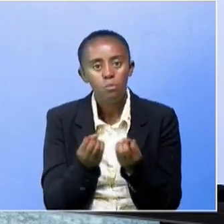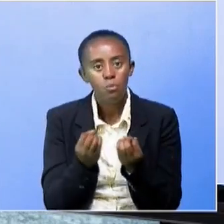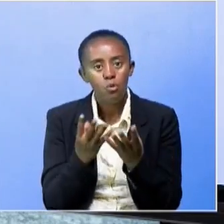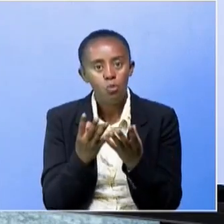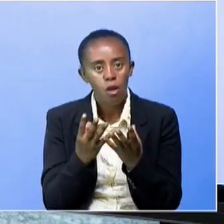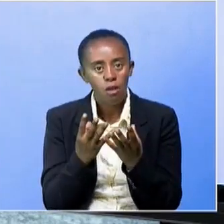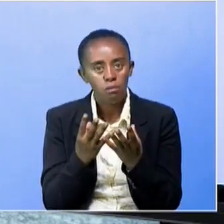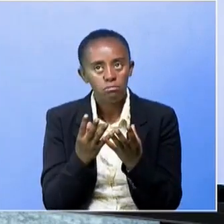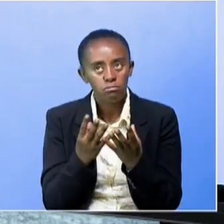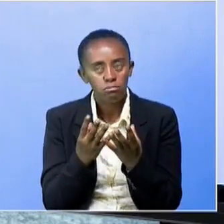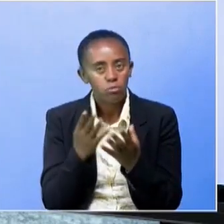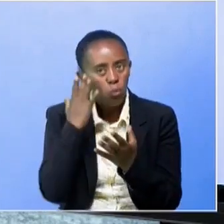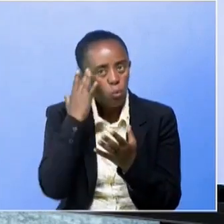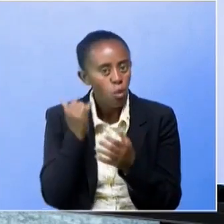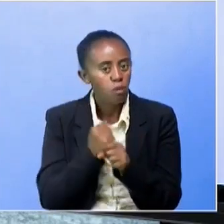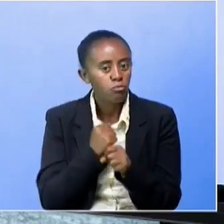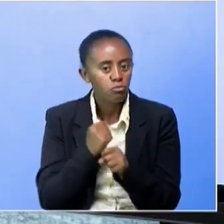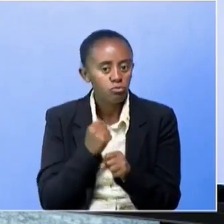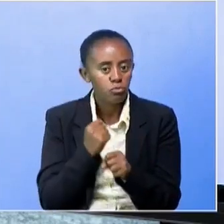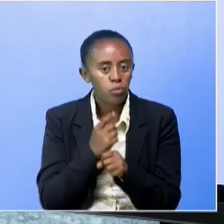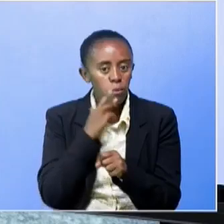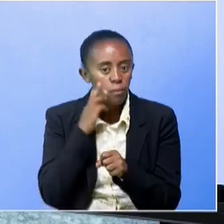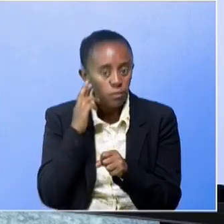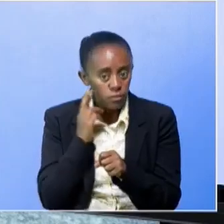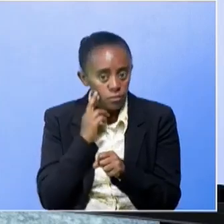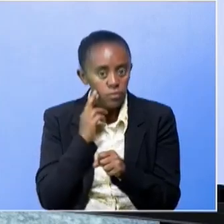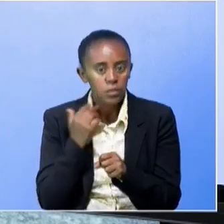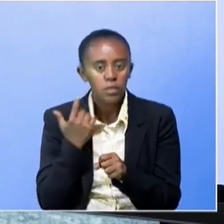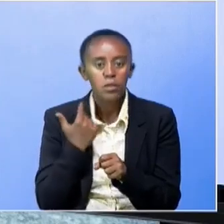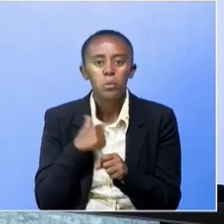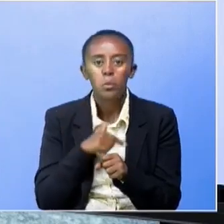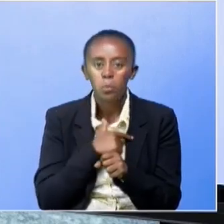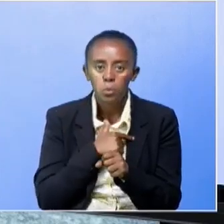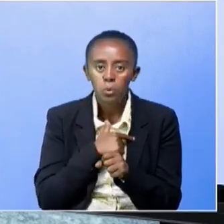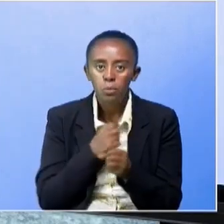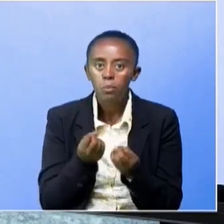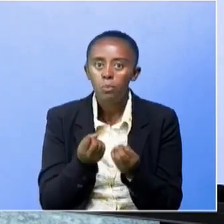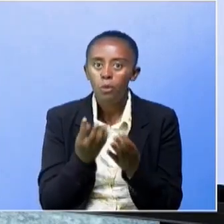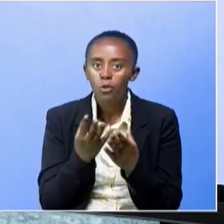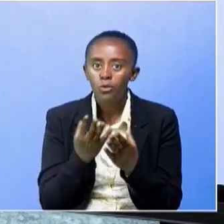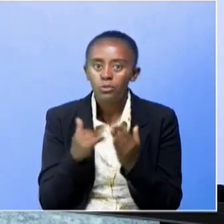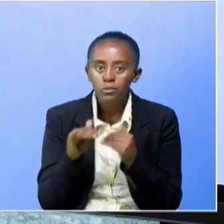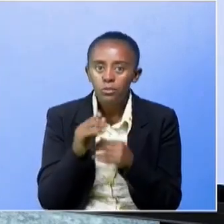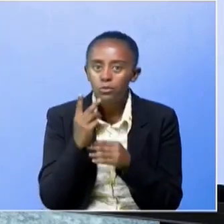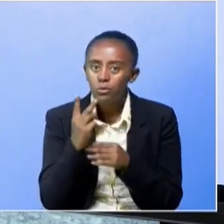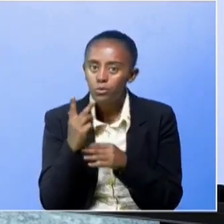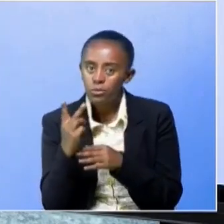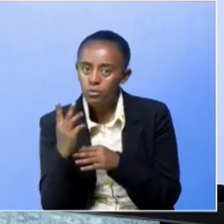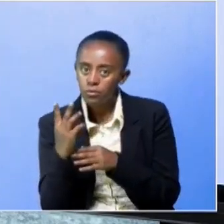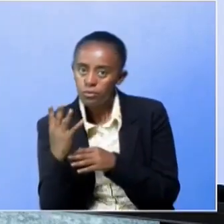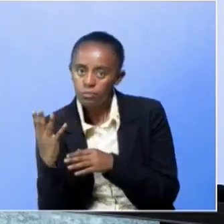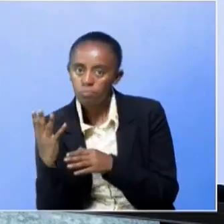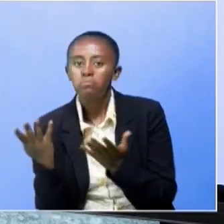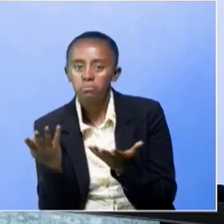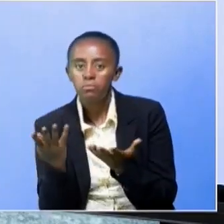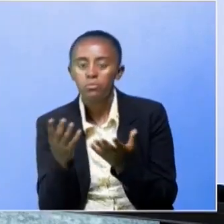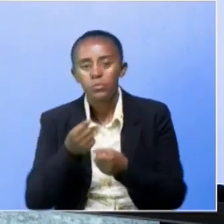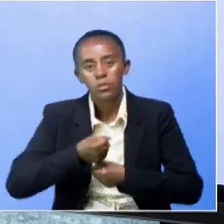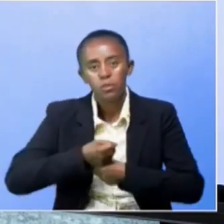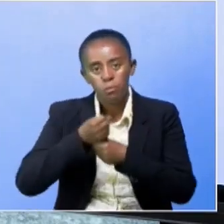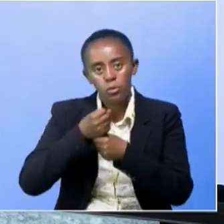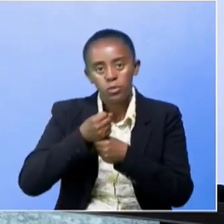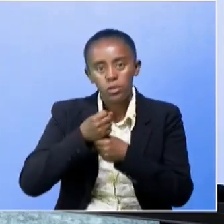it. Why do we do that? Because we write more than 2 or 3